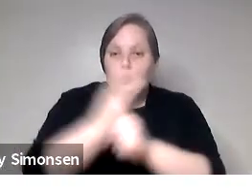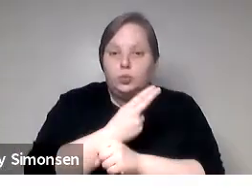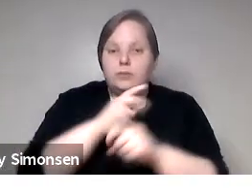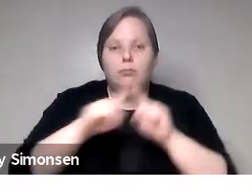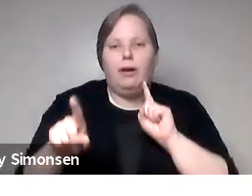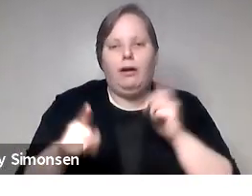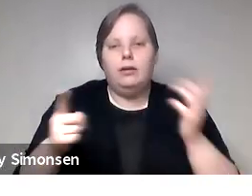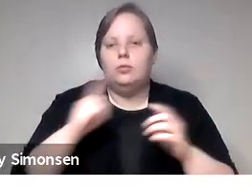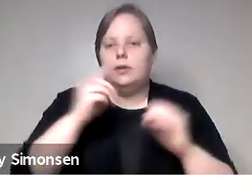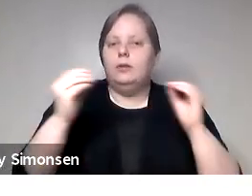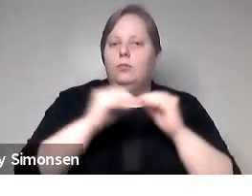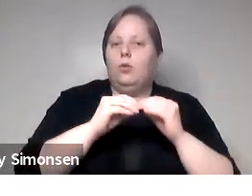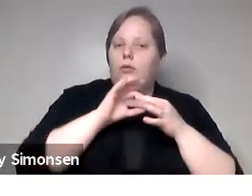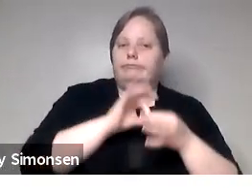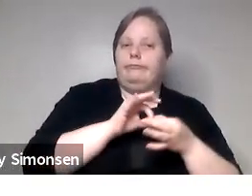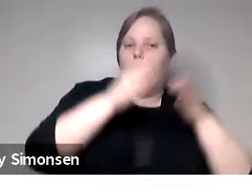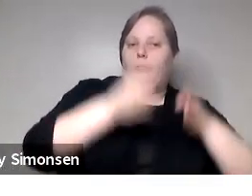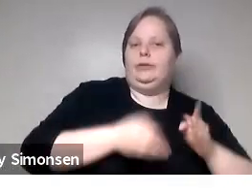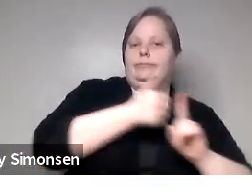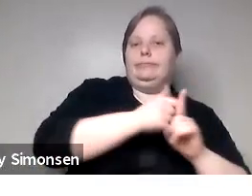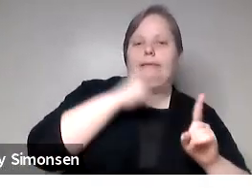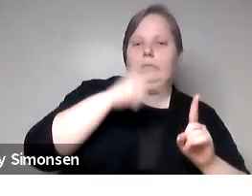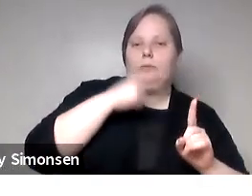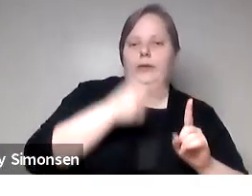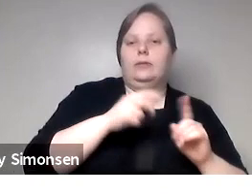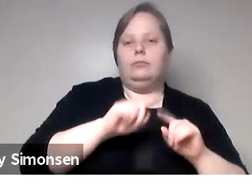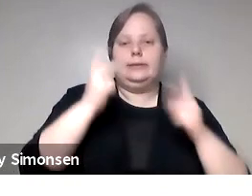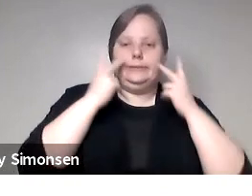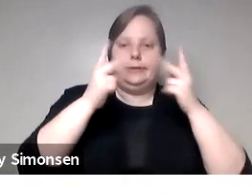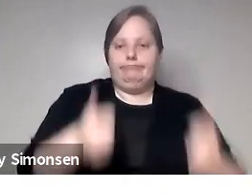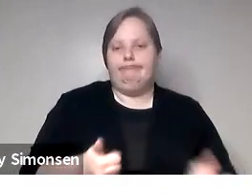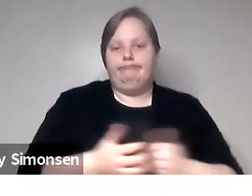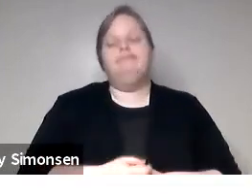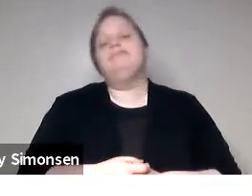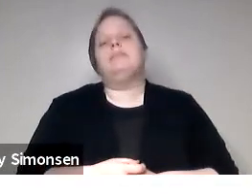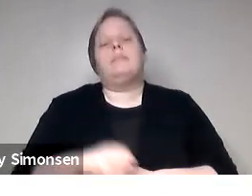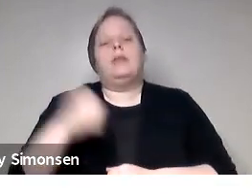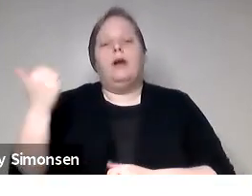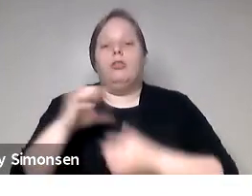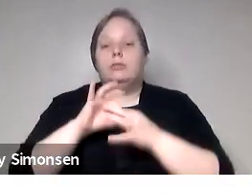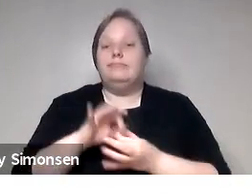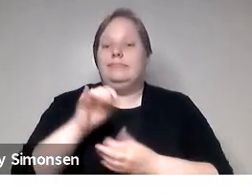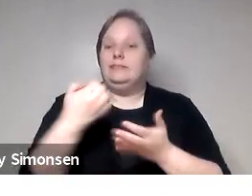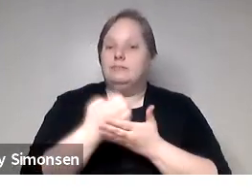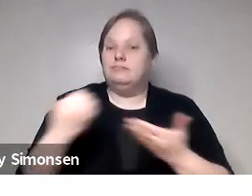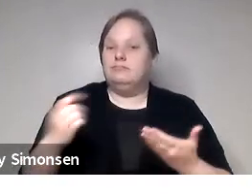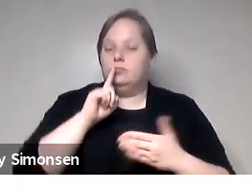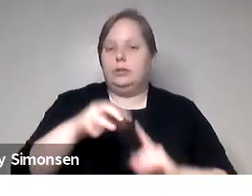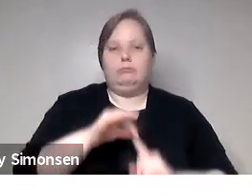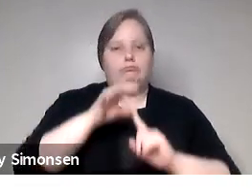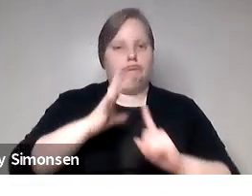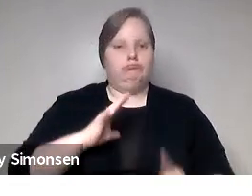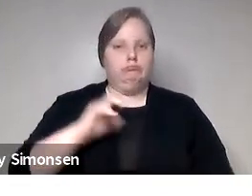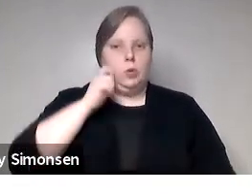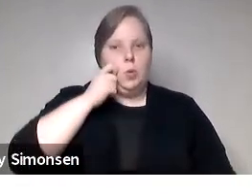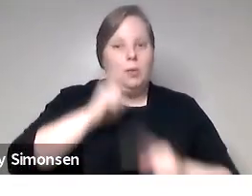for someone who hears. The other thing about this device is it's very neat, but the price